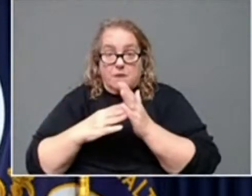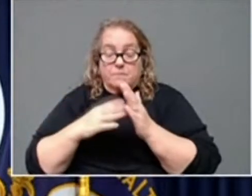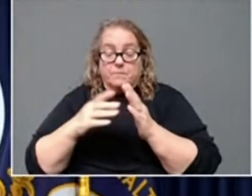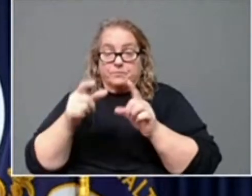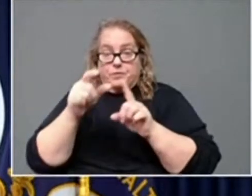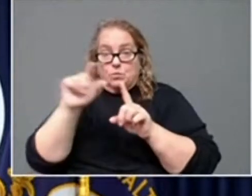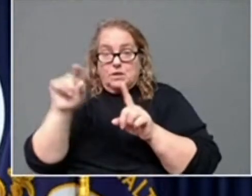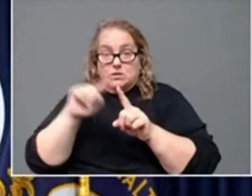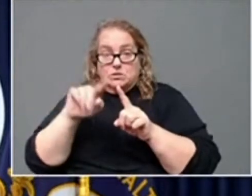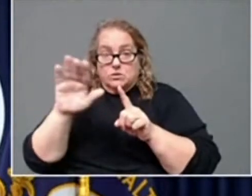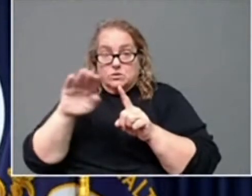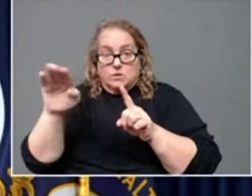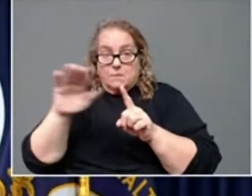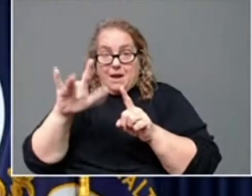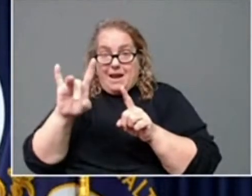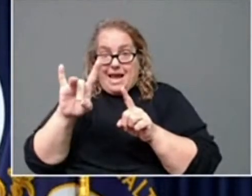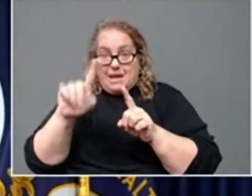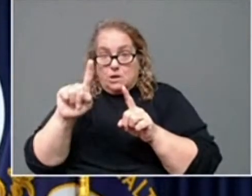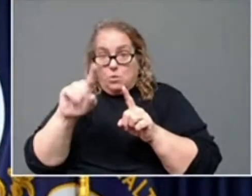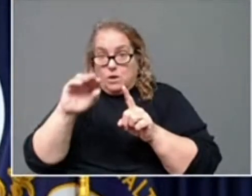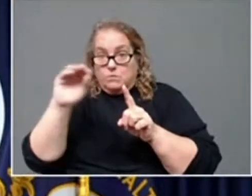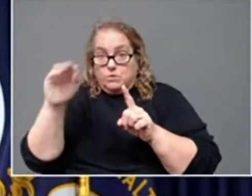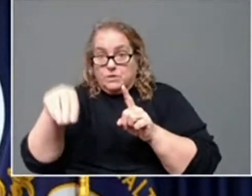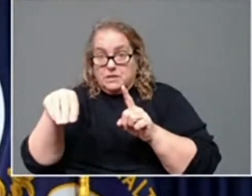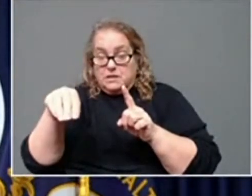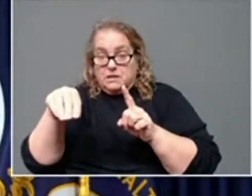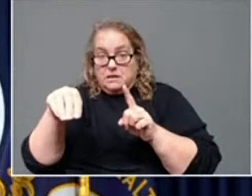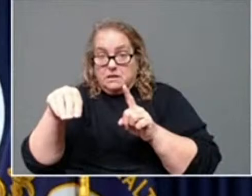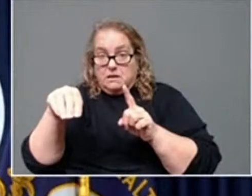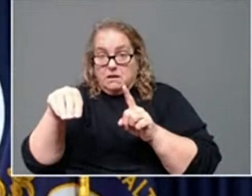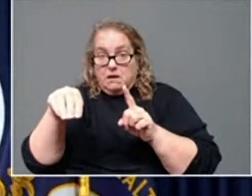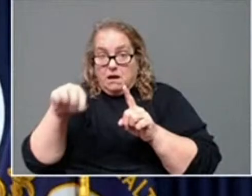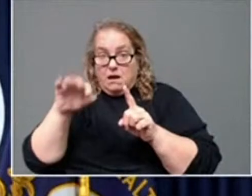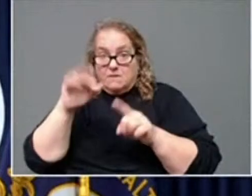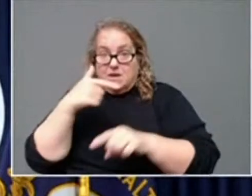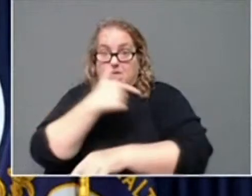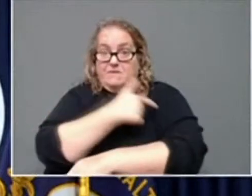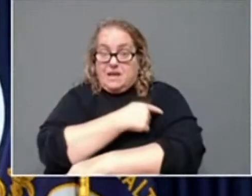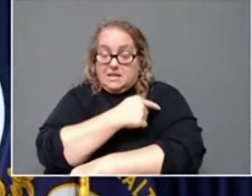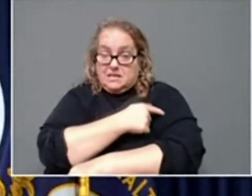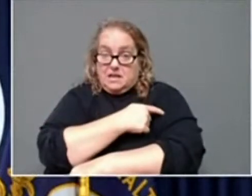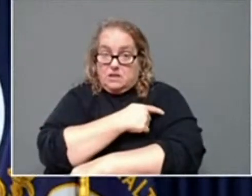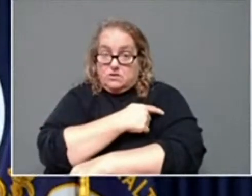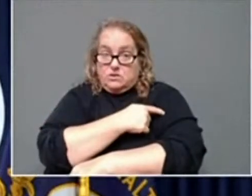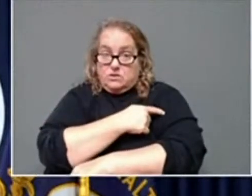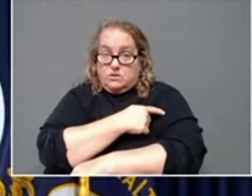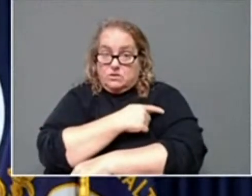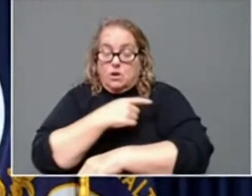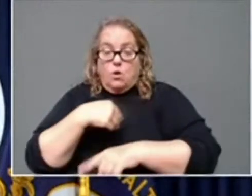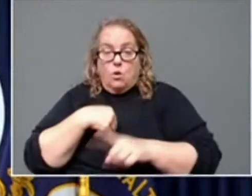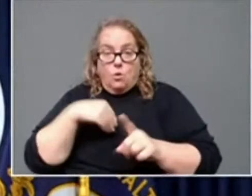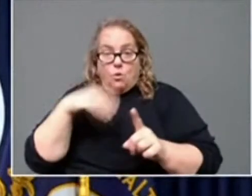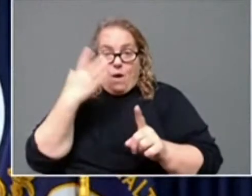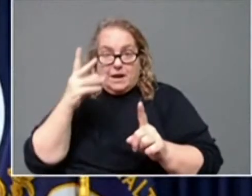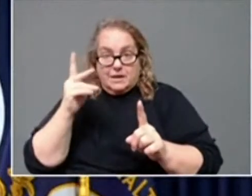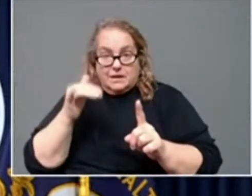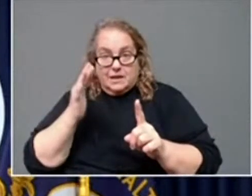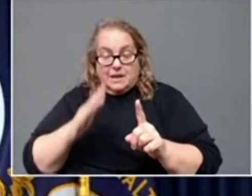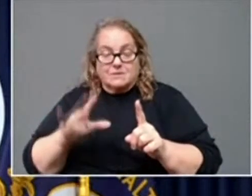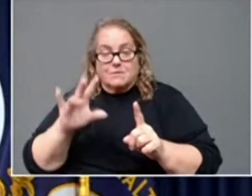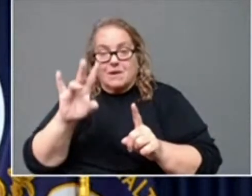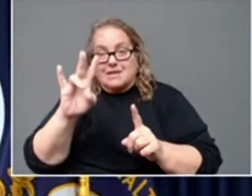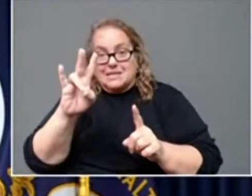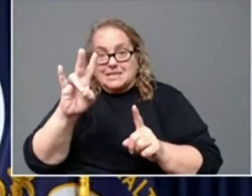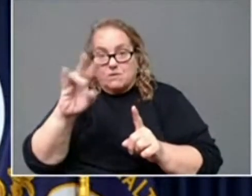about 81% of vaccinations, white Kentuckians, about 7%